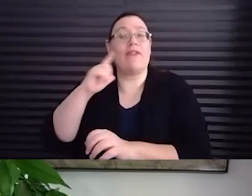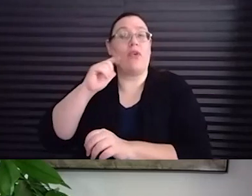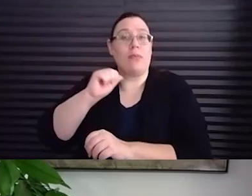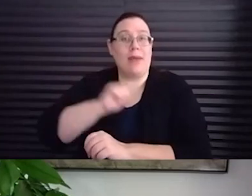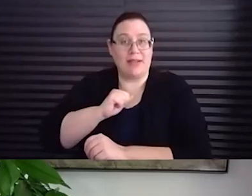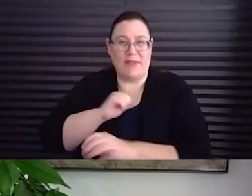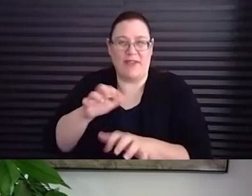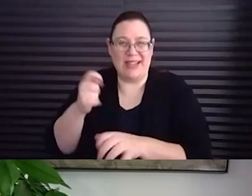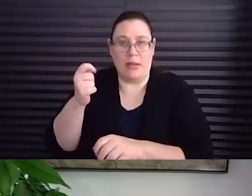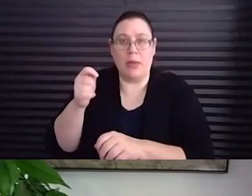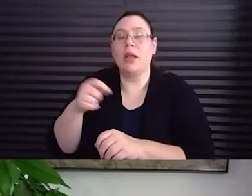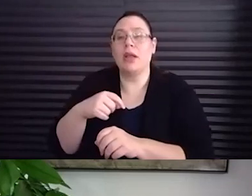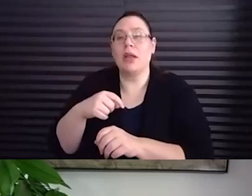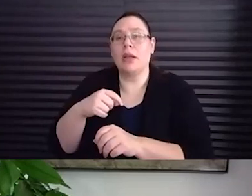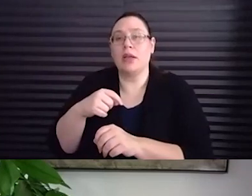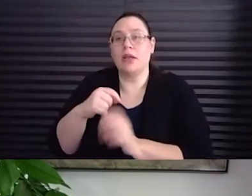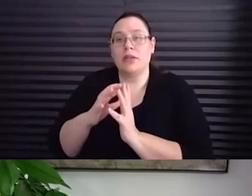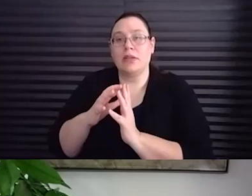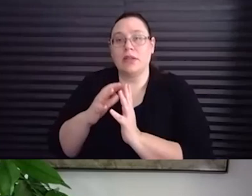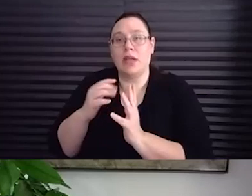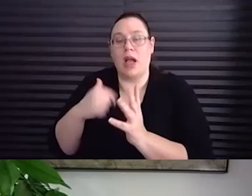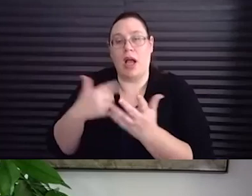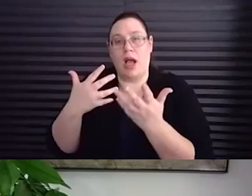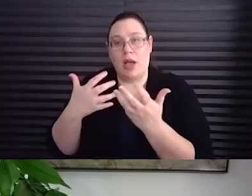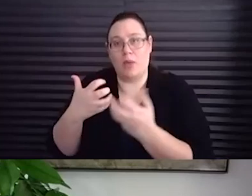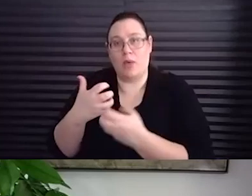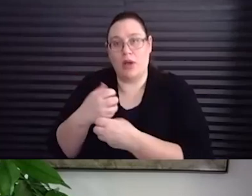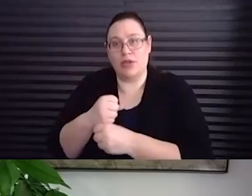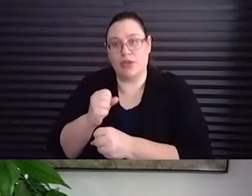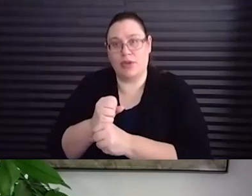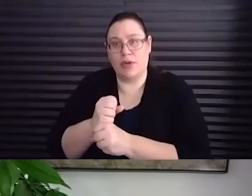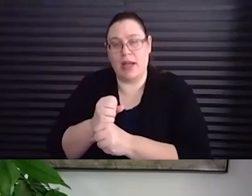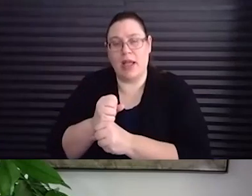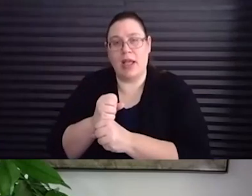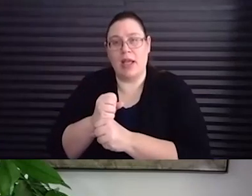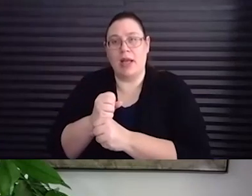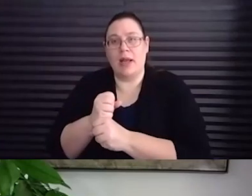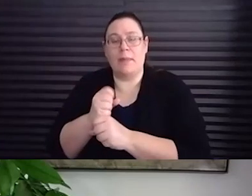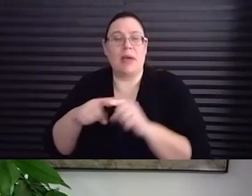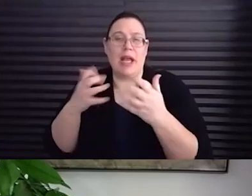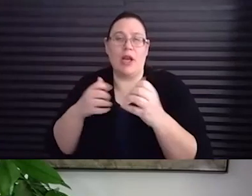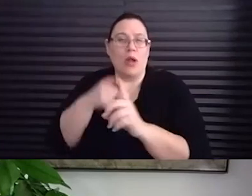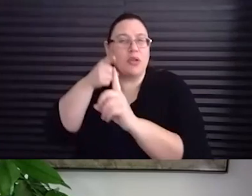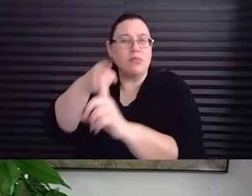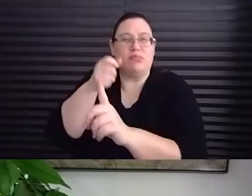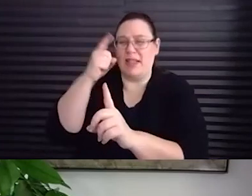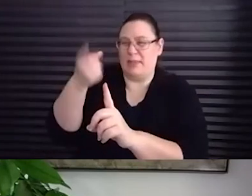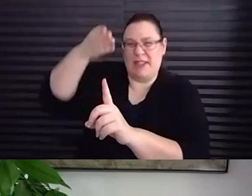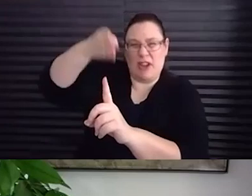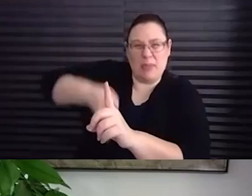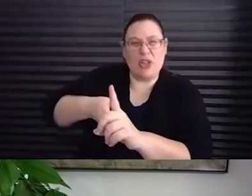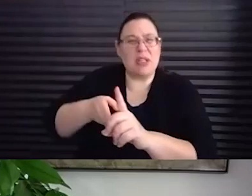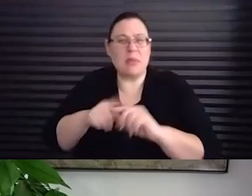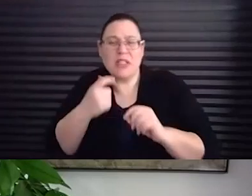I want to create without being heavy pointing my finger at somebody, but just being like, hey, this is how we start